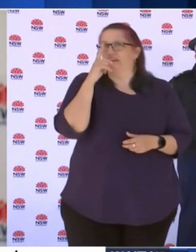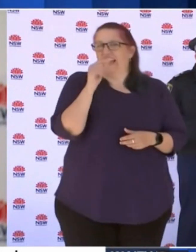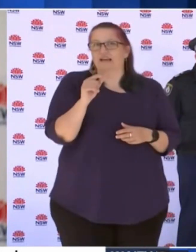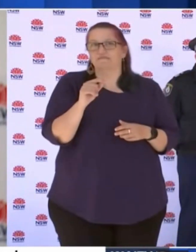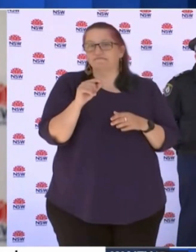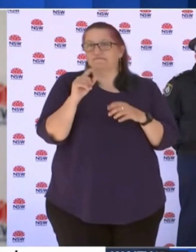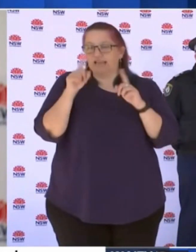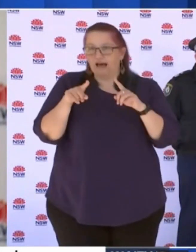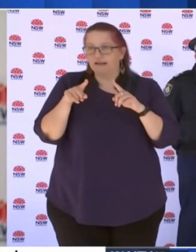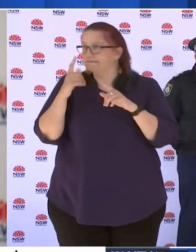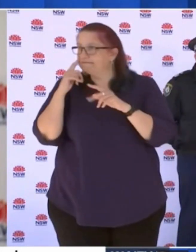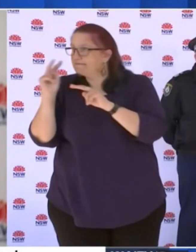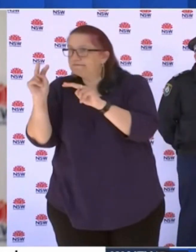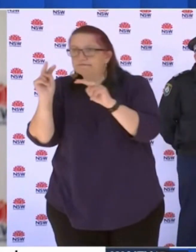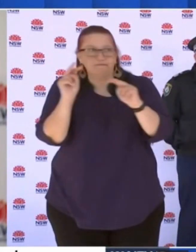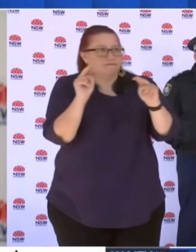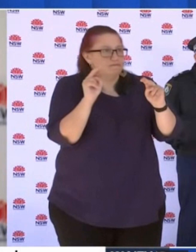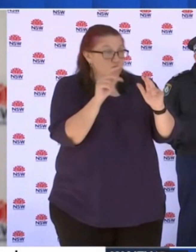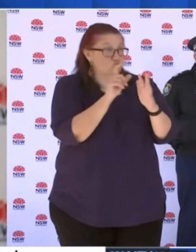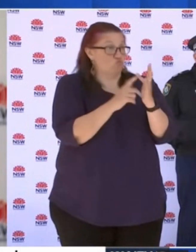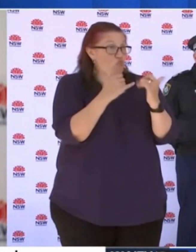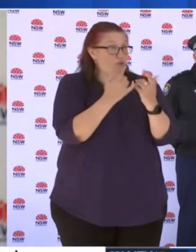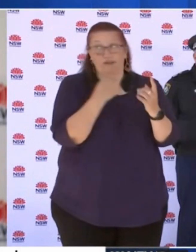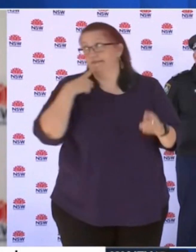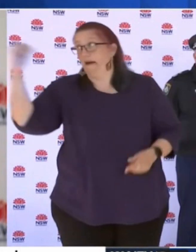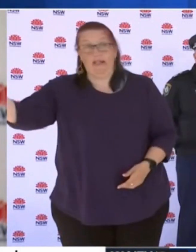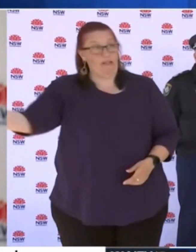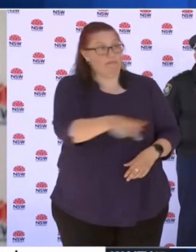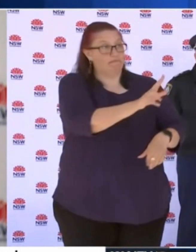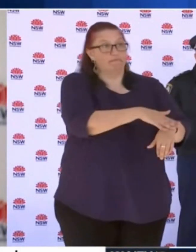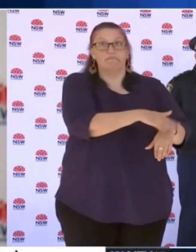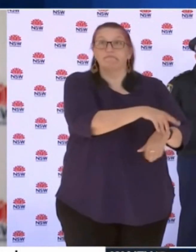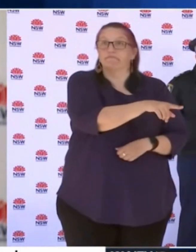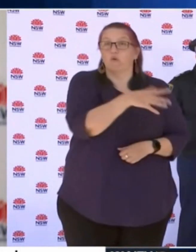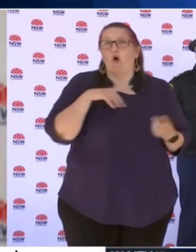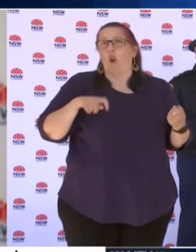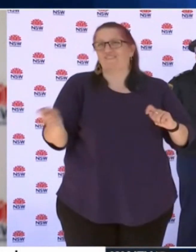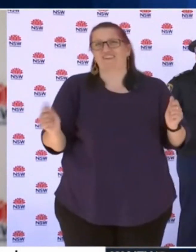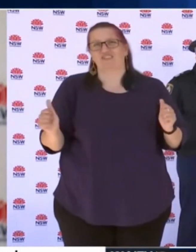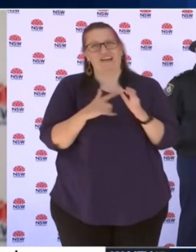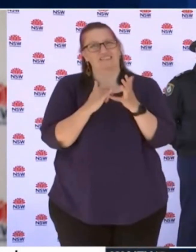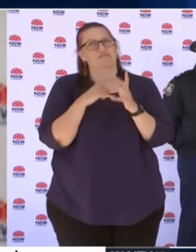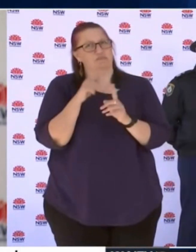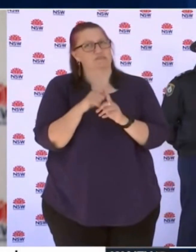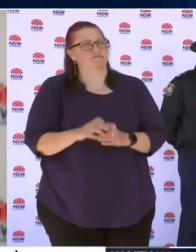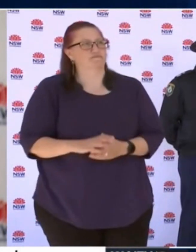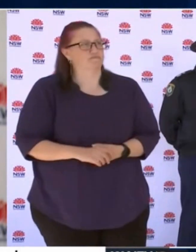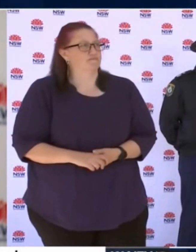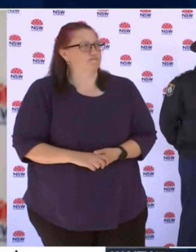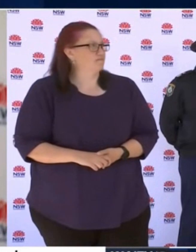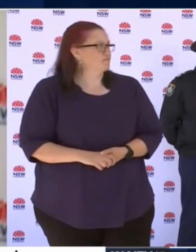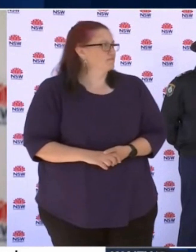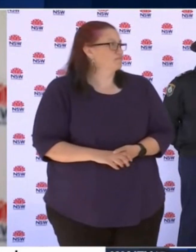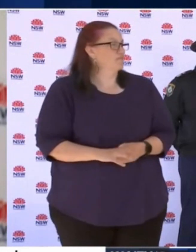of us have to collectively do the right thing for us to get out of this lockdown as soon as we can. Premier, yesterday the Victorian Premier